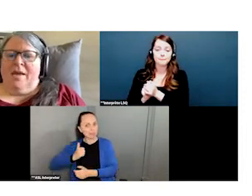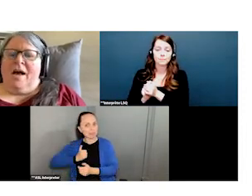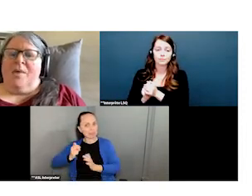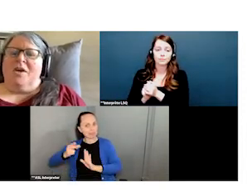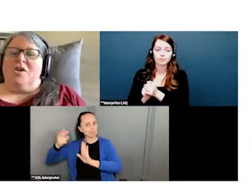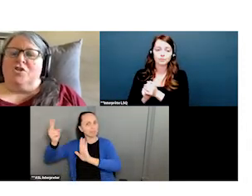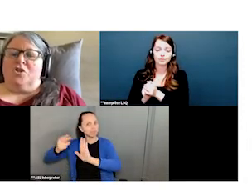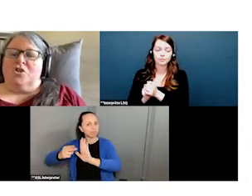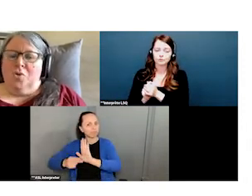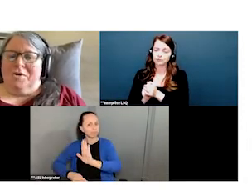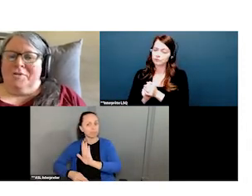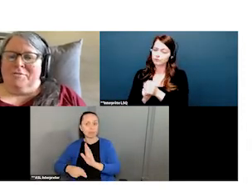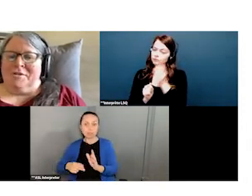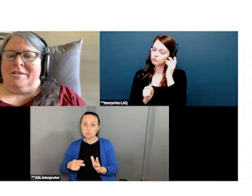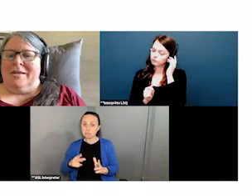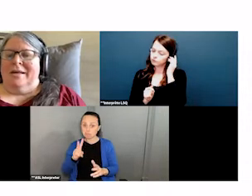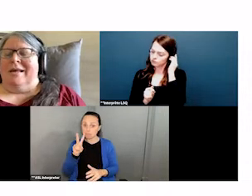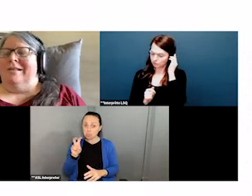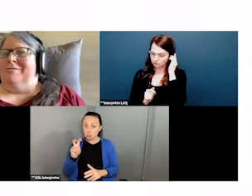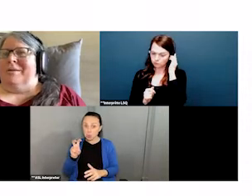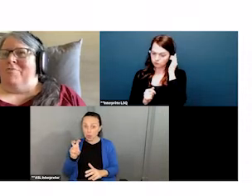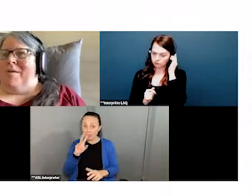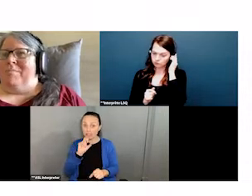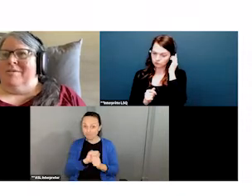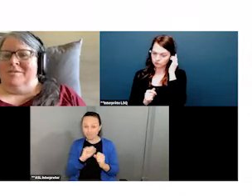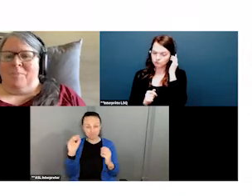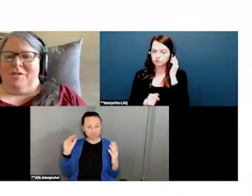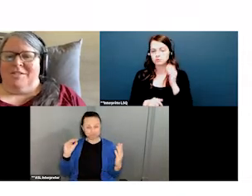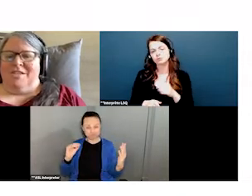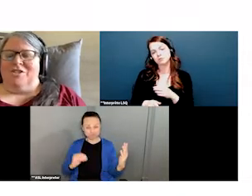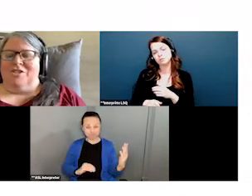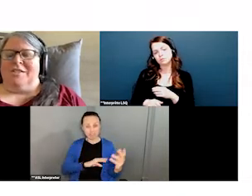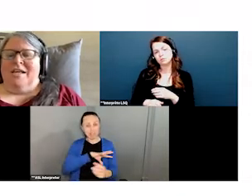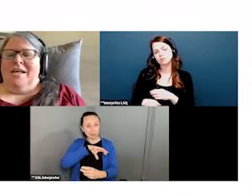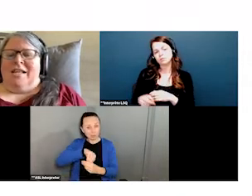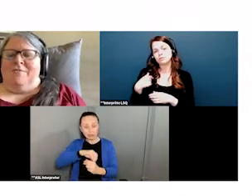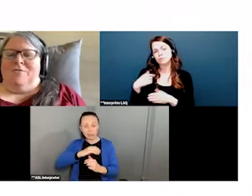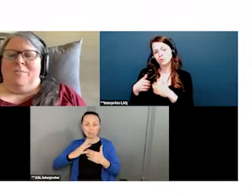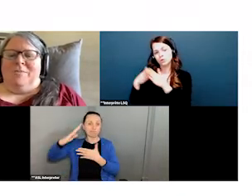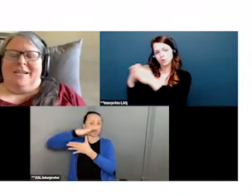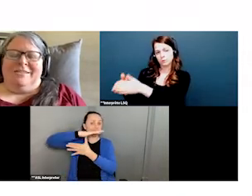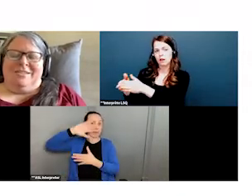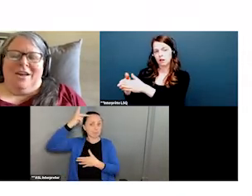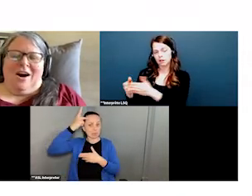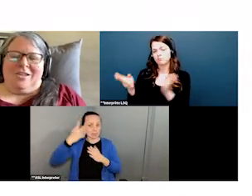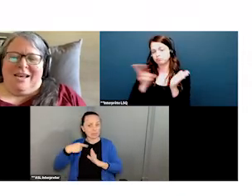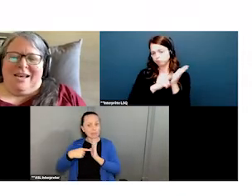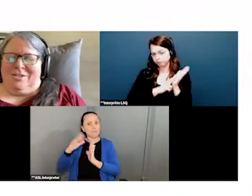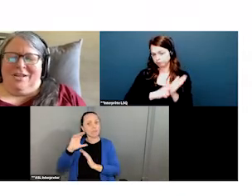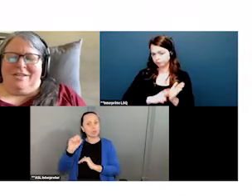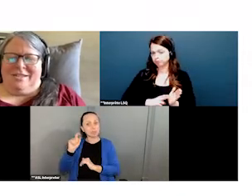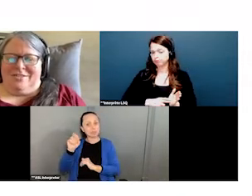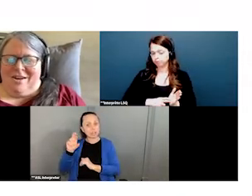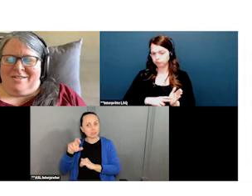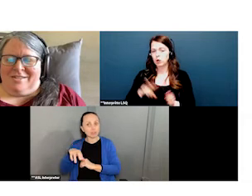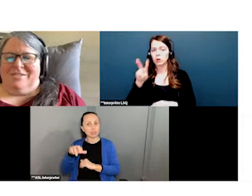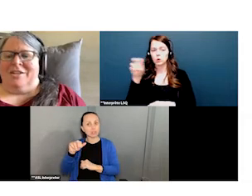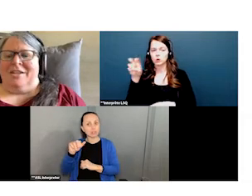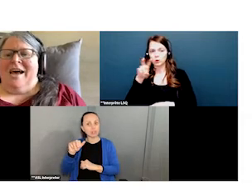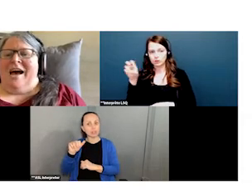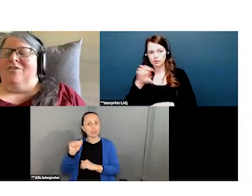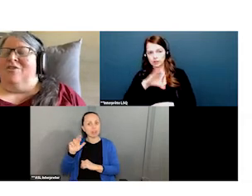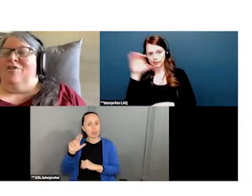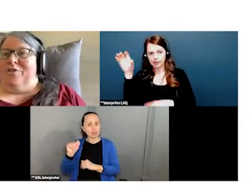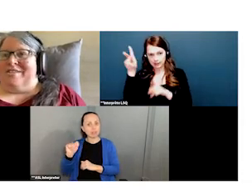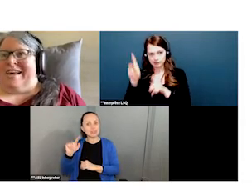on. And we got 200, including prominent politicians like former Senator Art